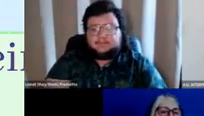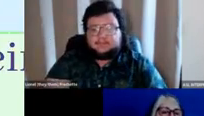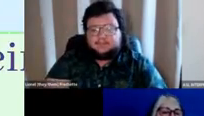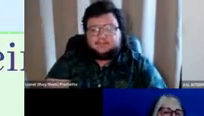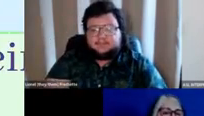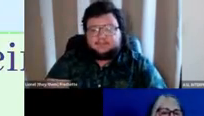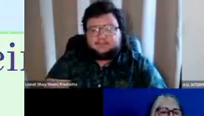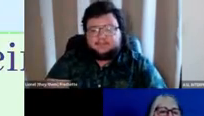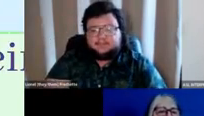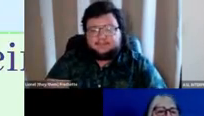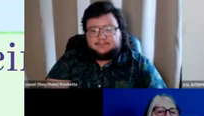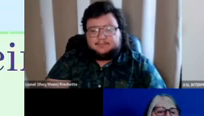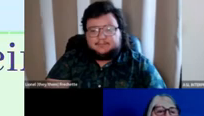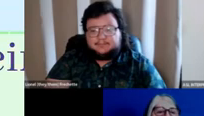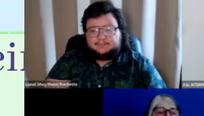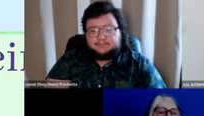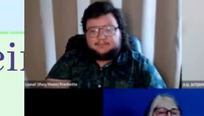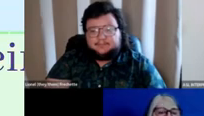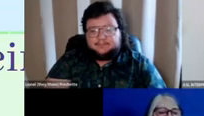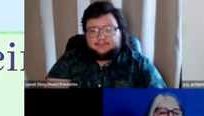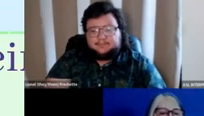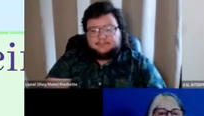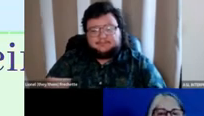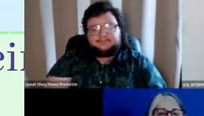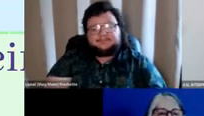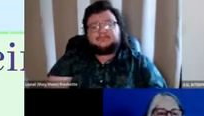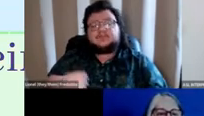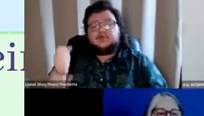Everyone will be evaluated on their ability to assimilate.